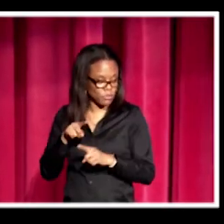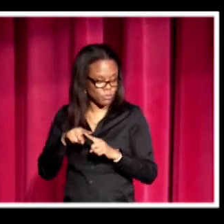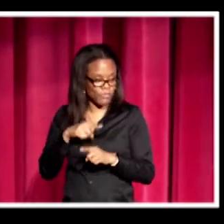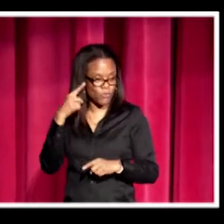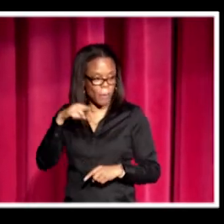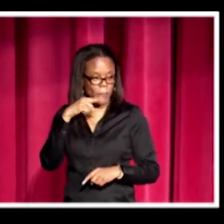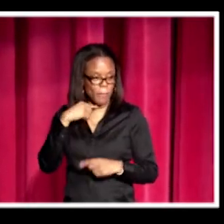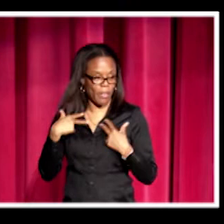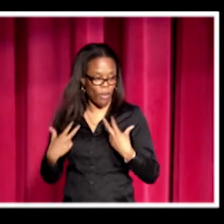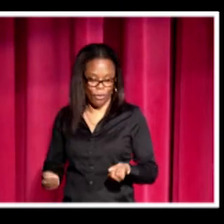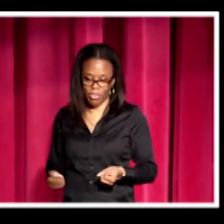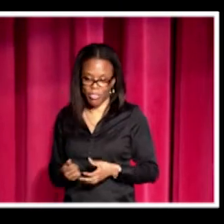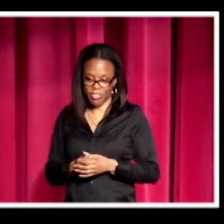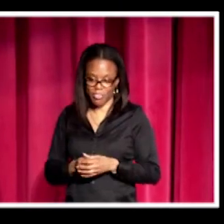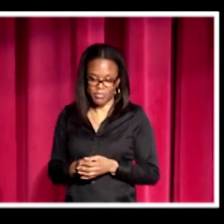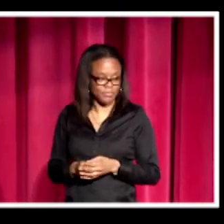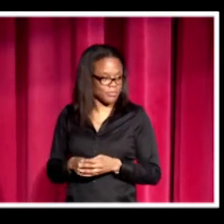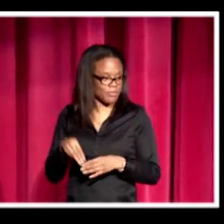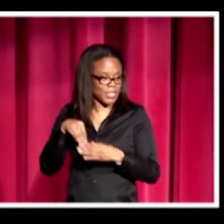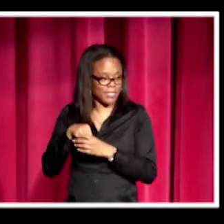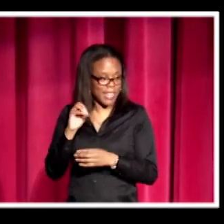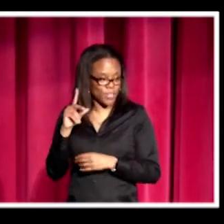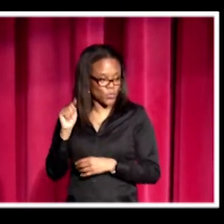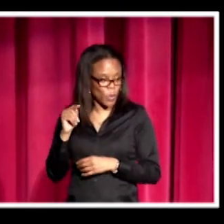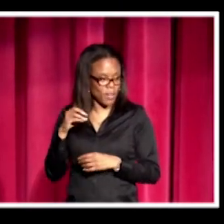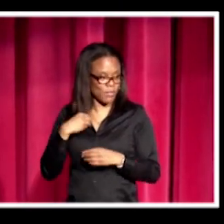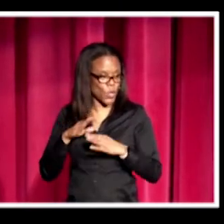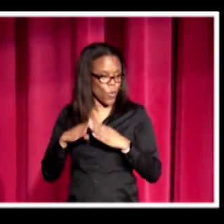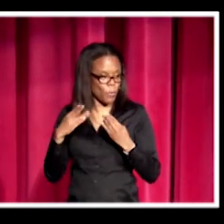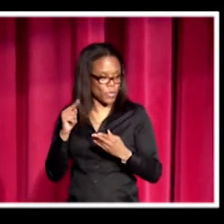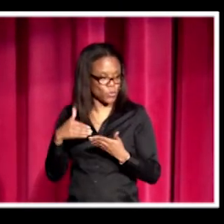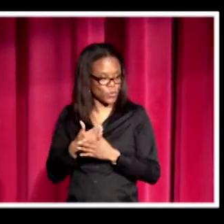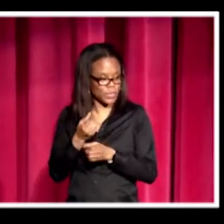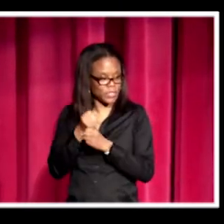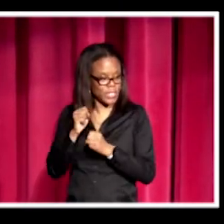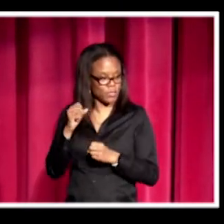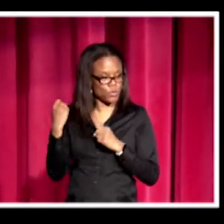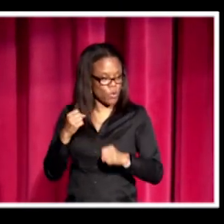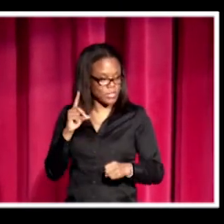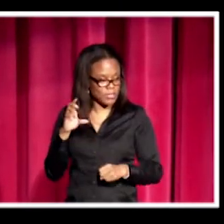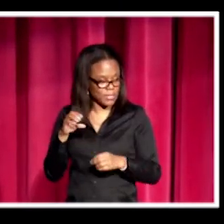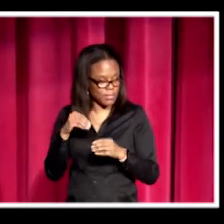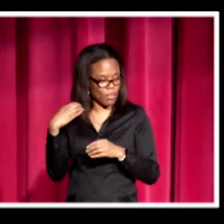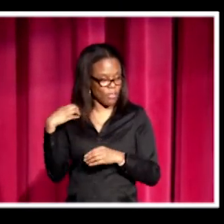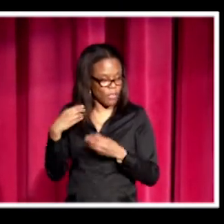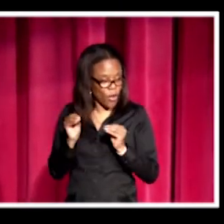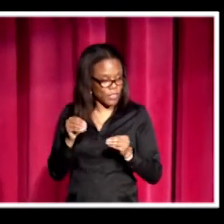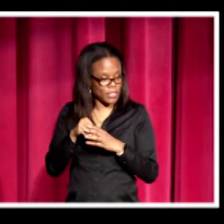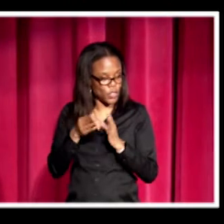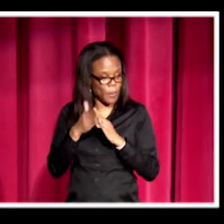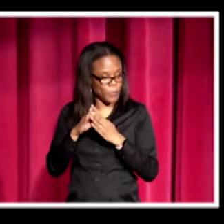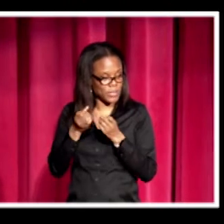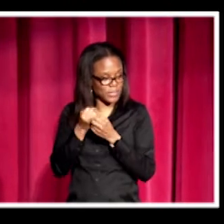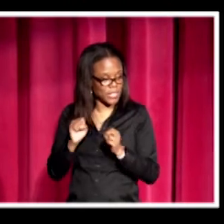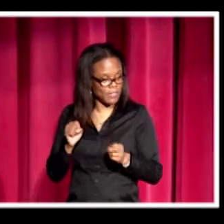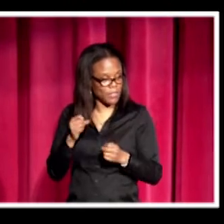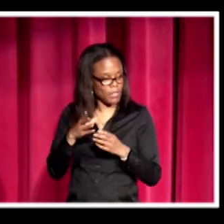health. In October, we opened the new Safer, Stronger DC Office of Neighborhood Safety and